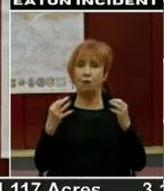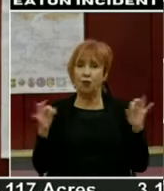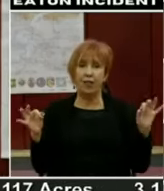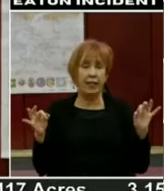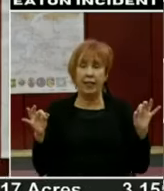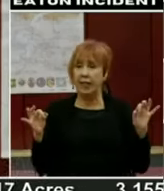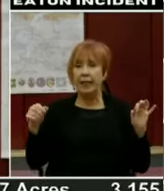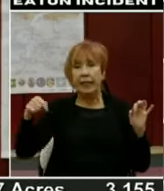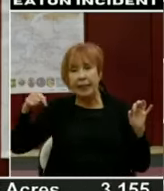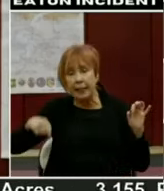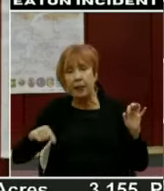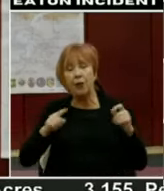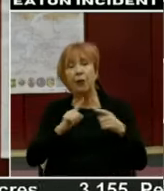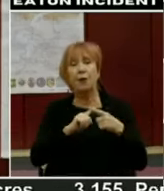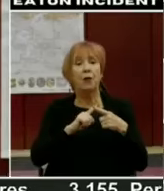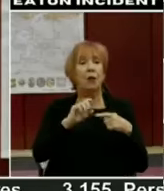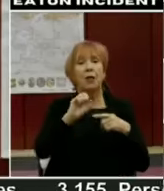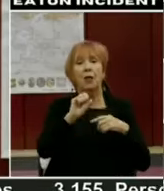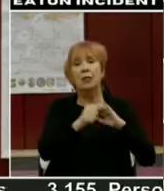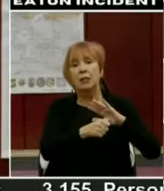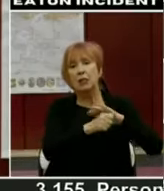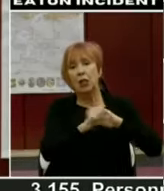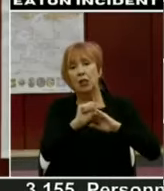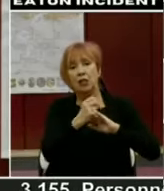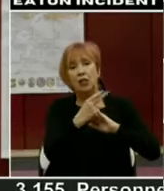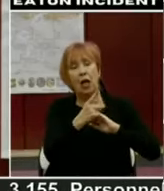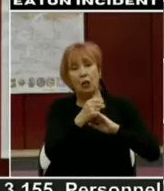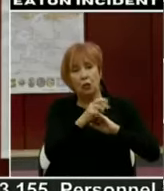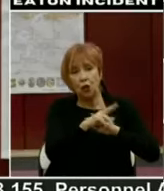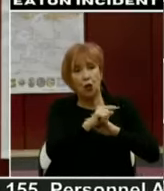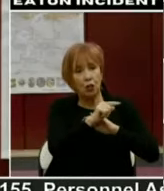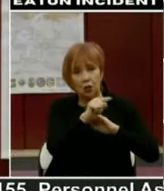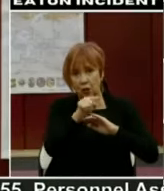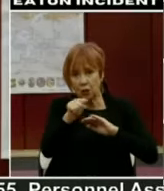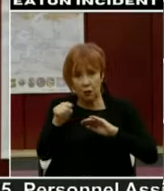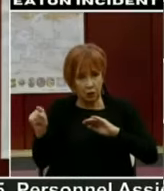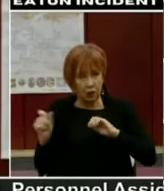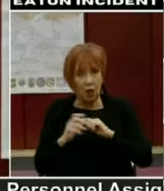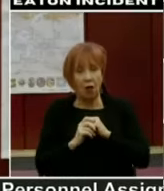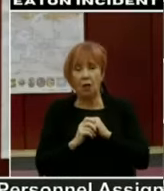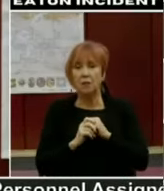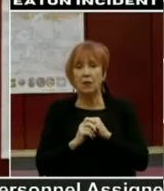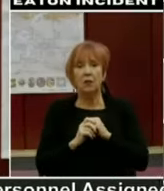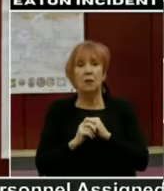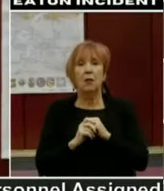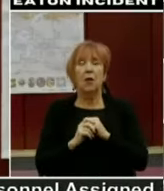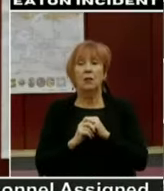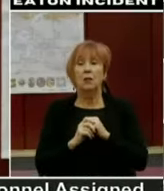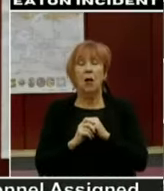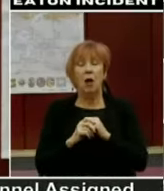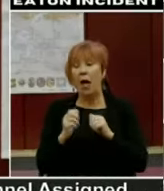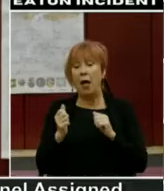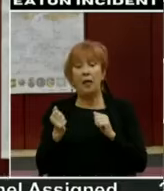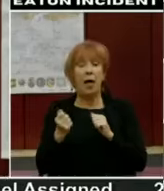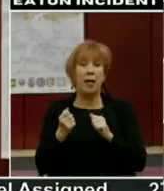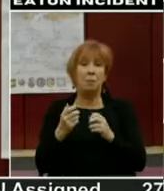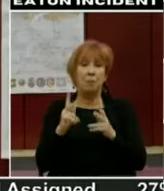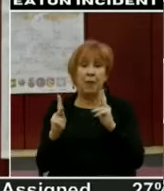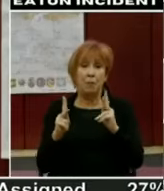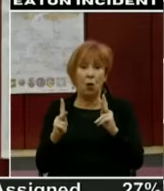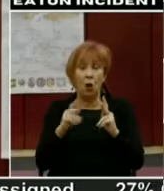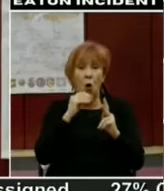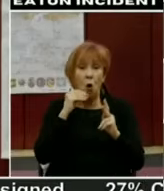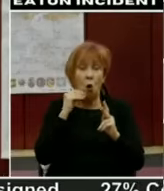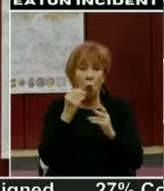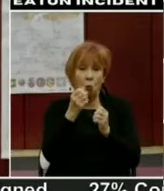we have special distributions that go to many of our most vulnerable residents, including people experiencing homelessness and workers who need